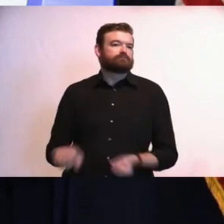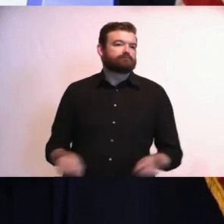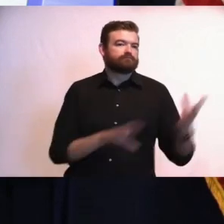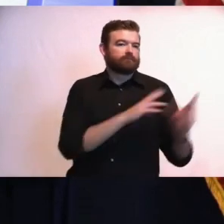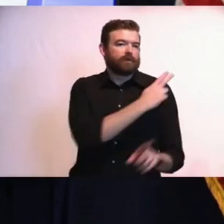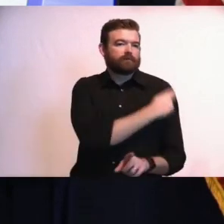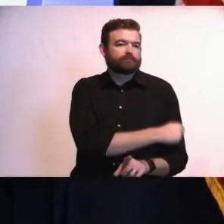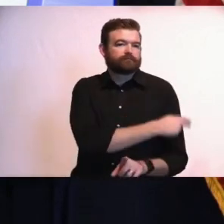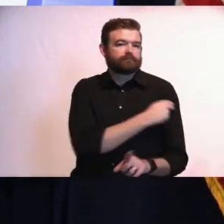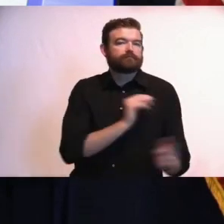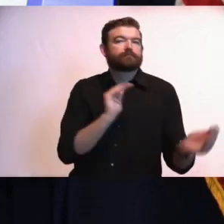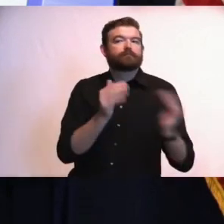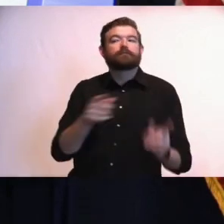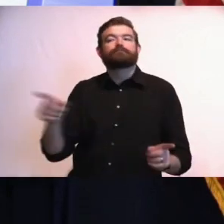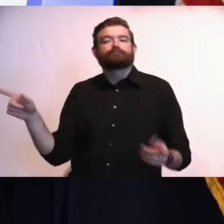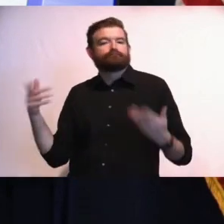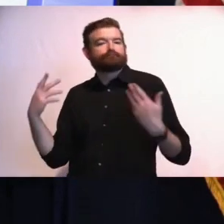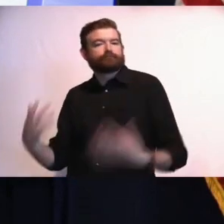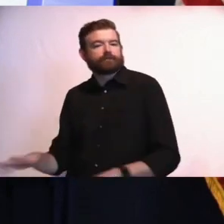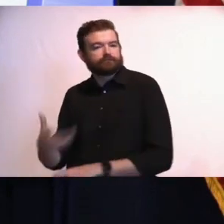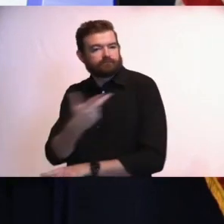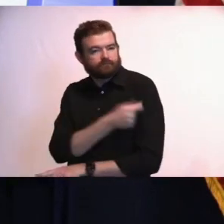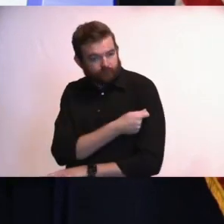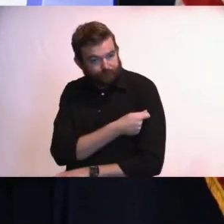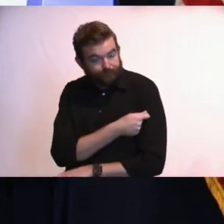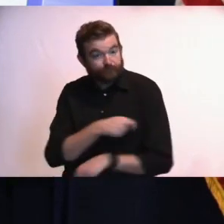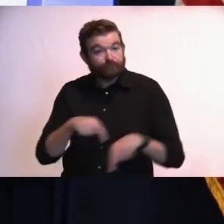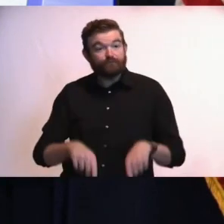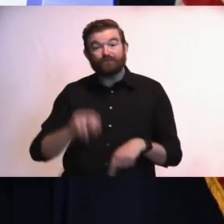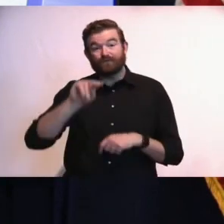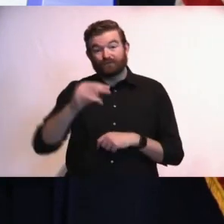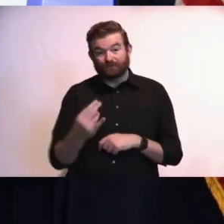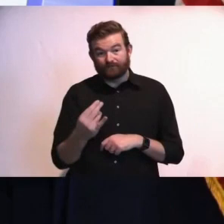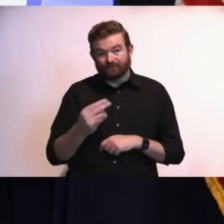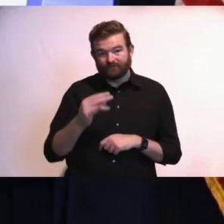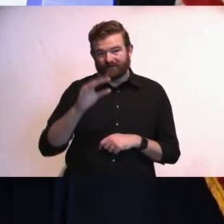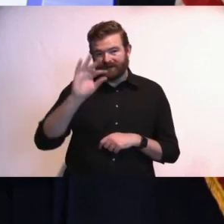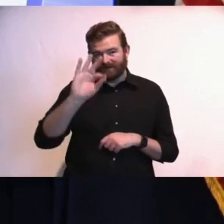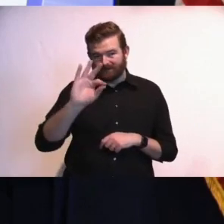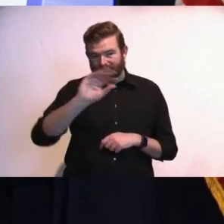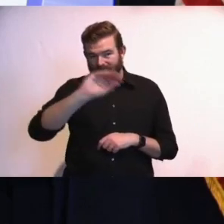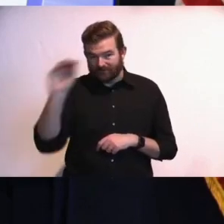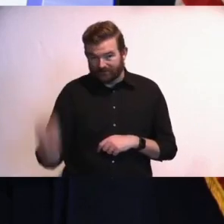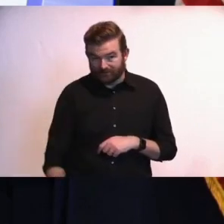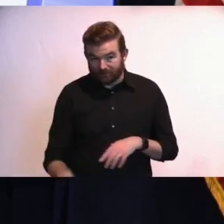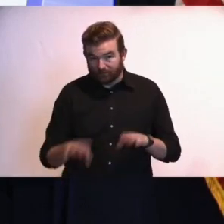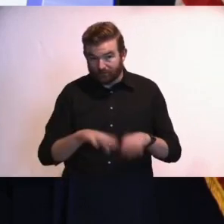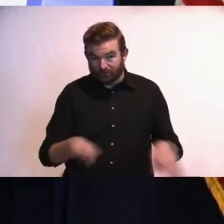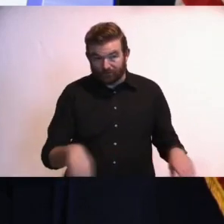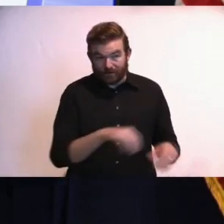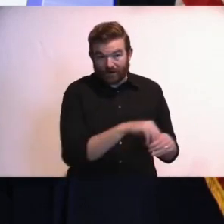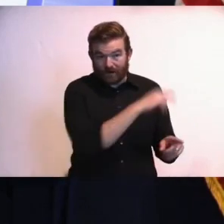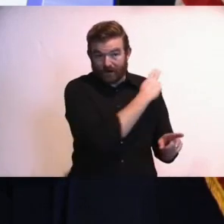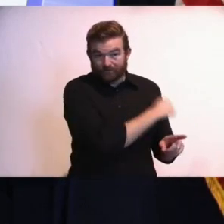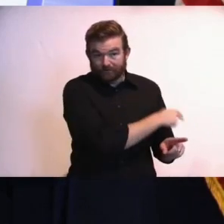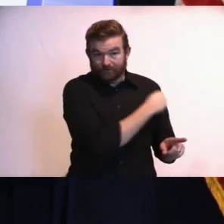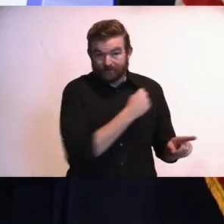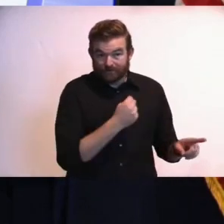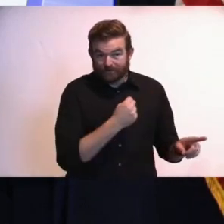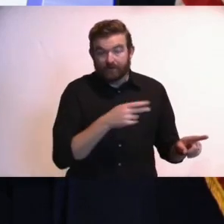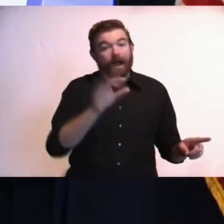In New Jersey, more than 90% of the children who are currently hospitalized with COVID have not received a single